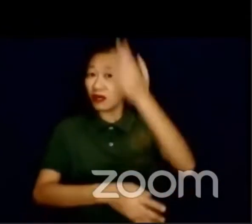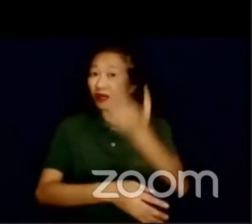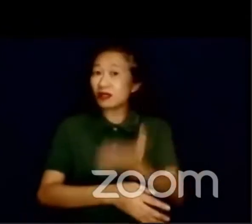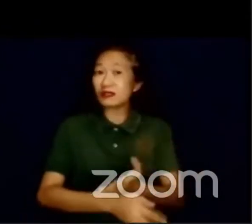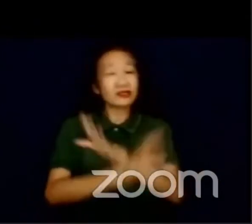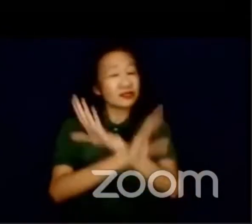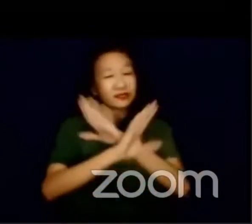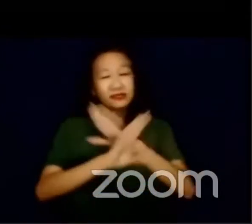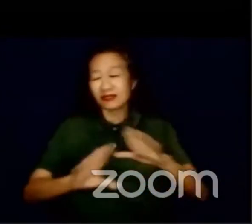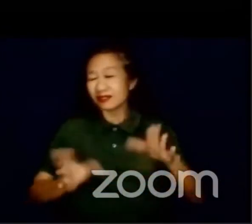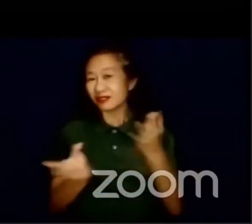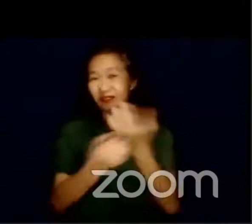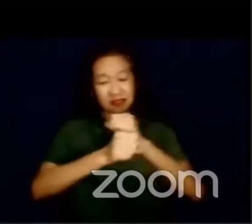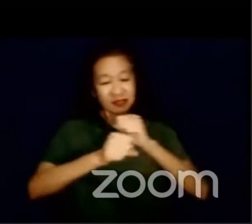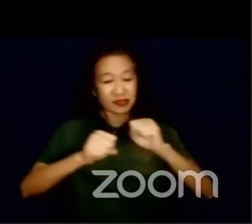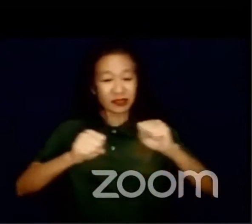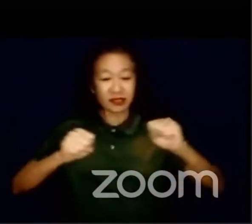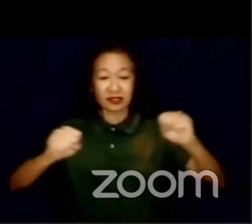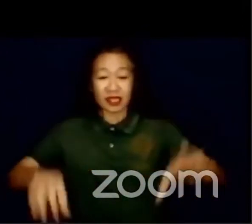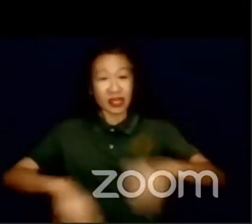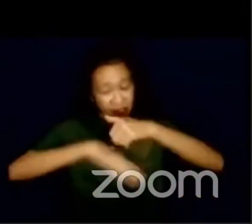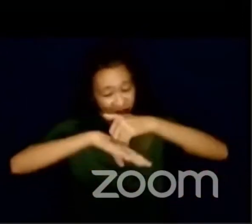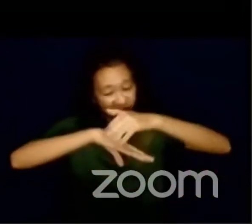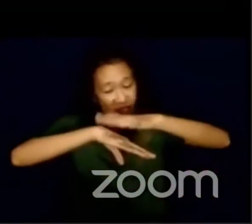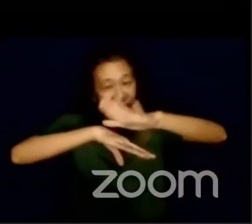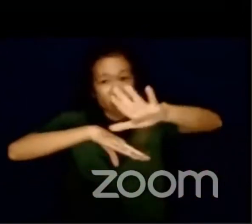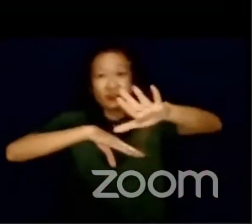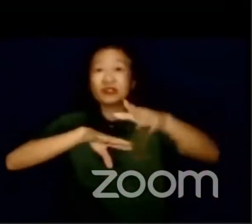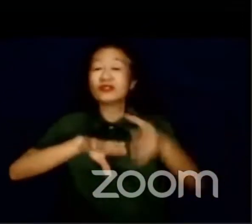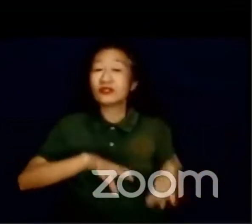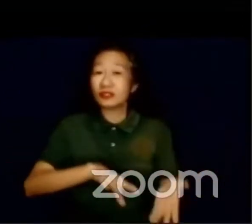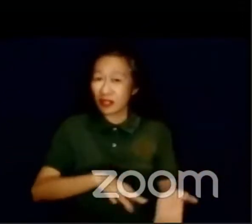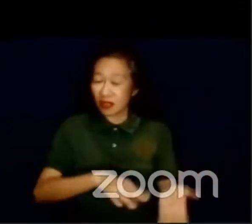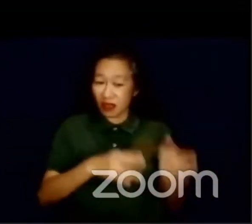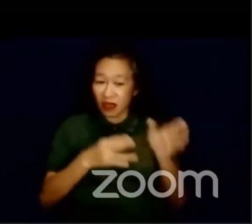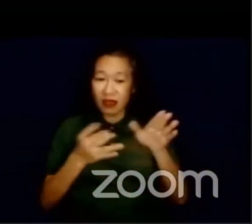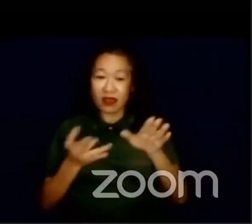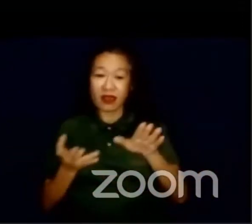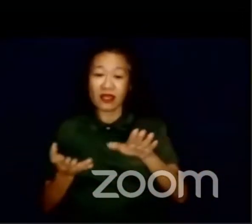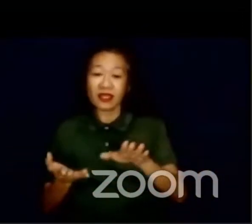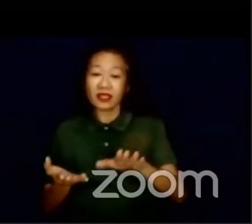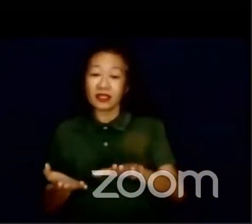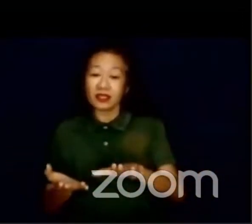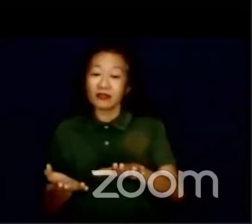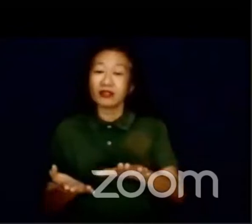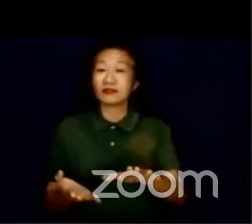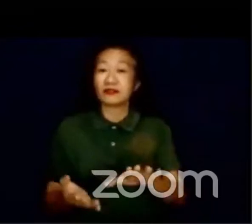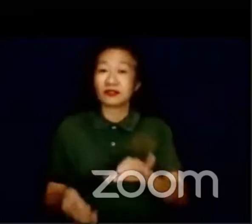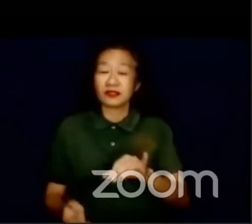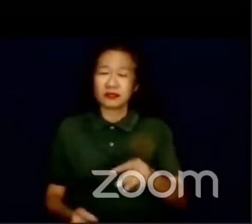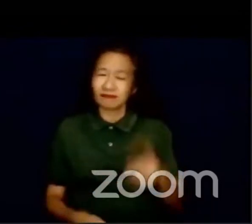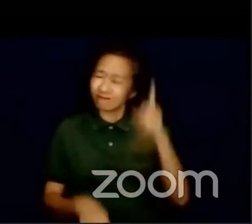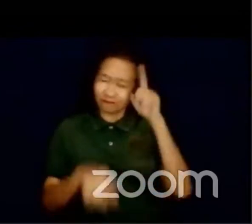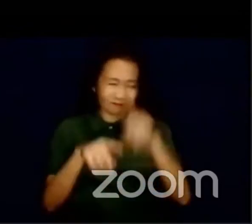His Son, its therein sent Him to die,